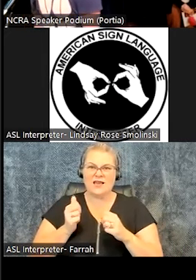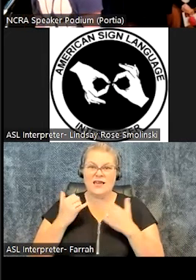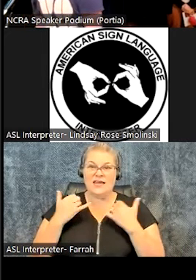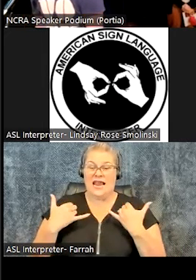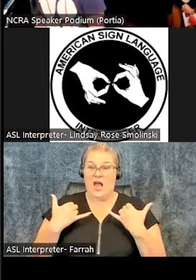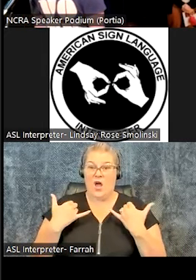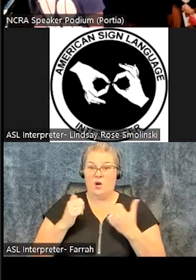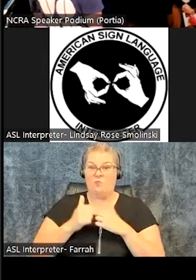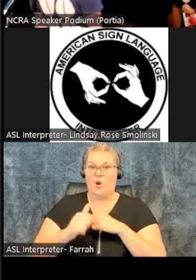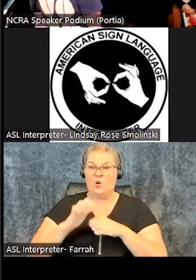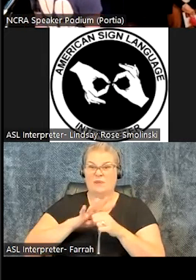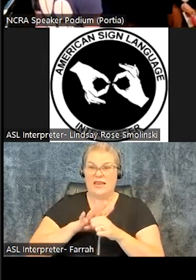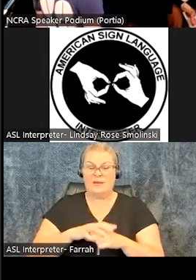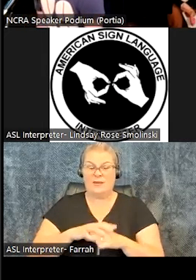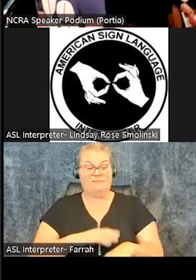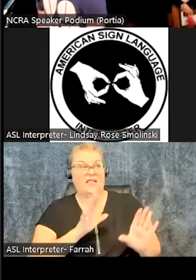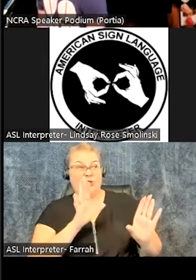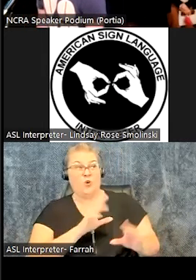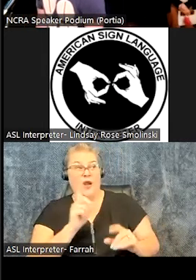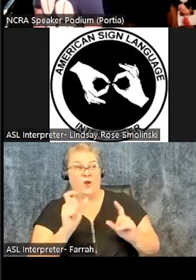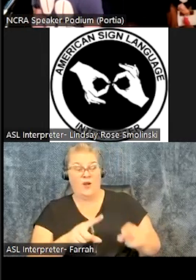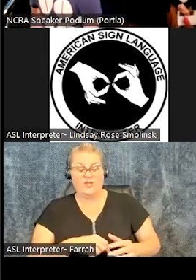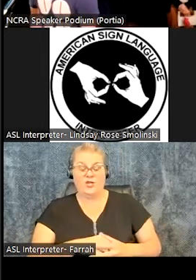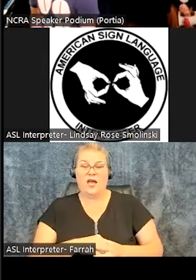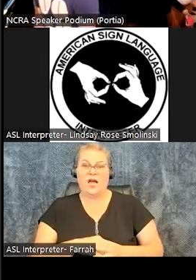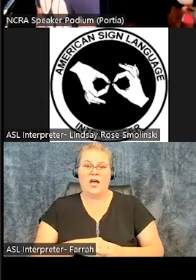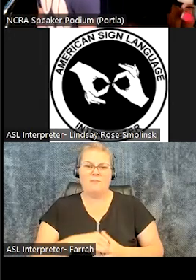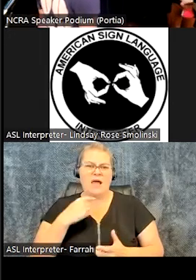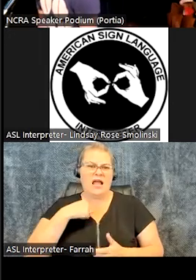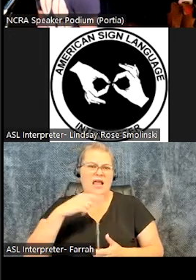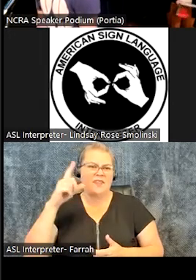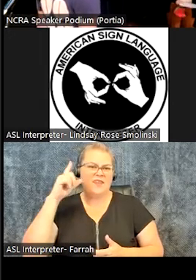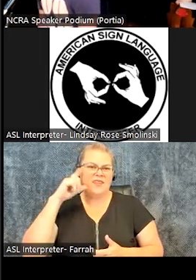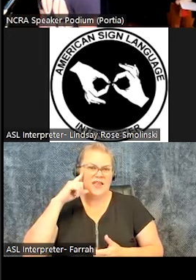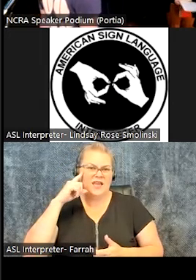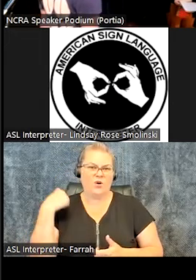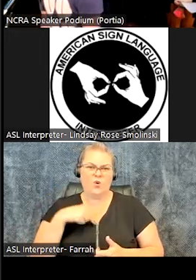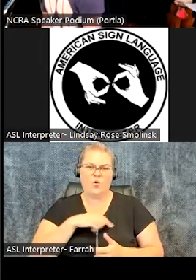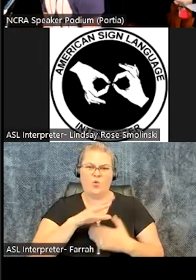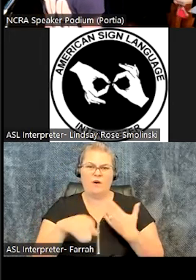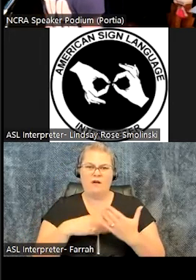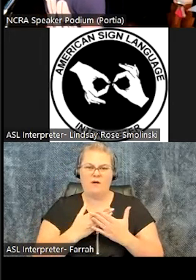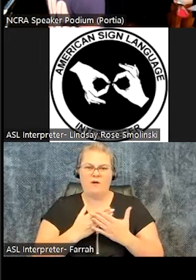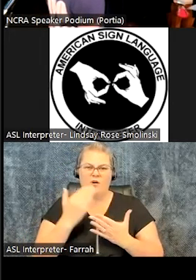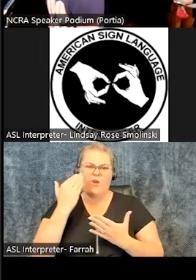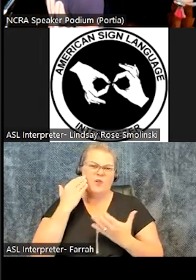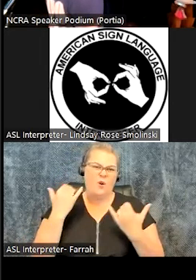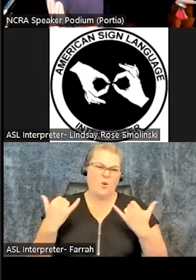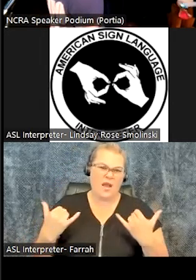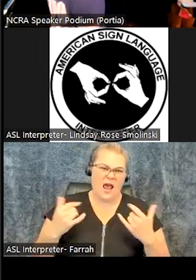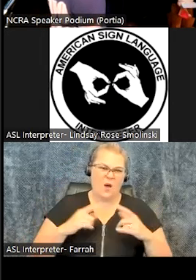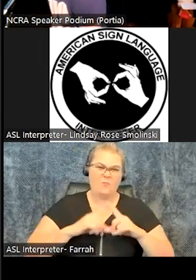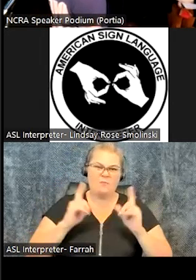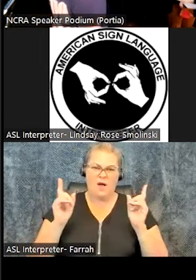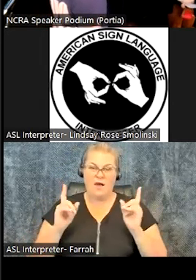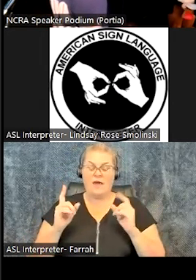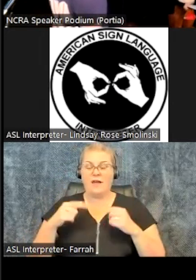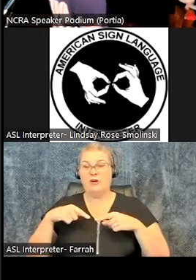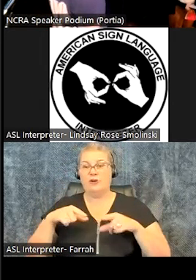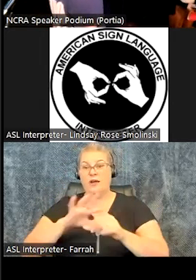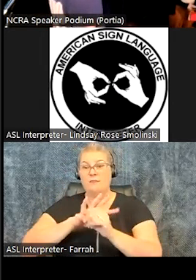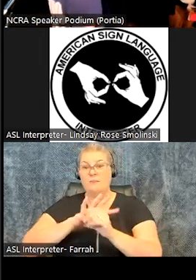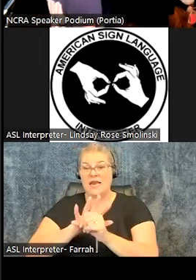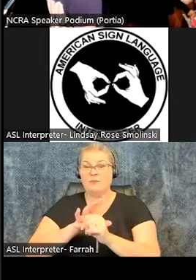It's a great question. I think that, you know, we all kind of know this now, but, you know, the pandemic really created